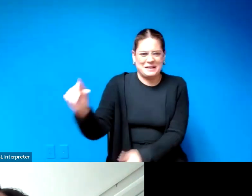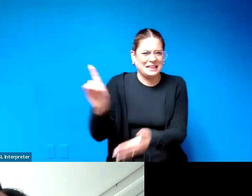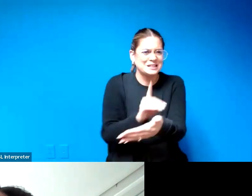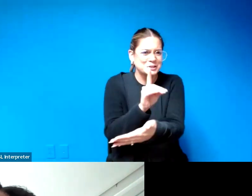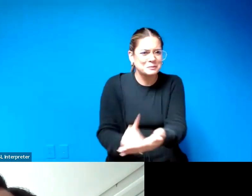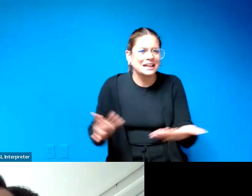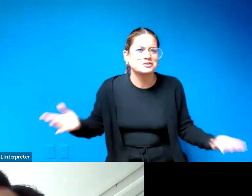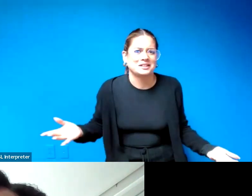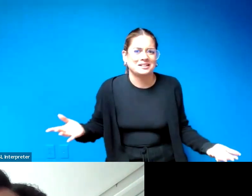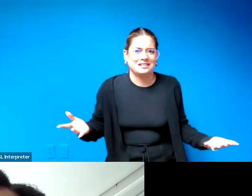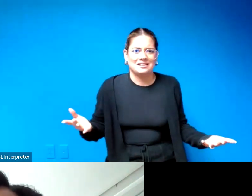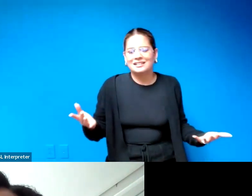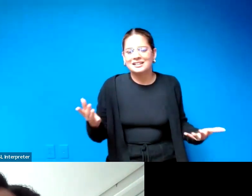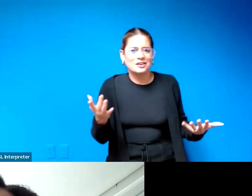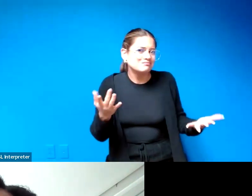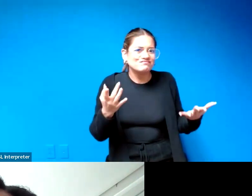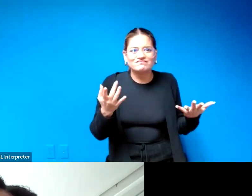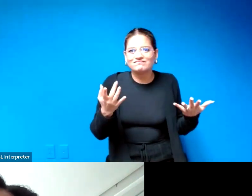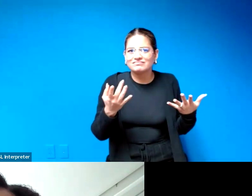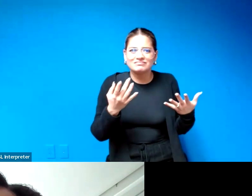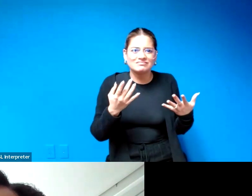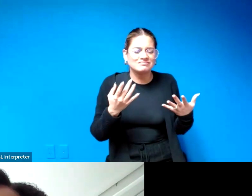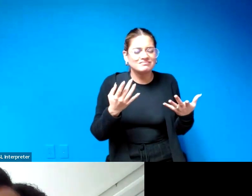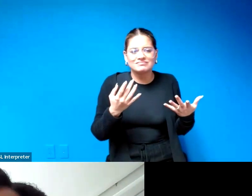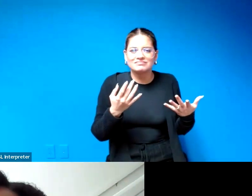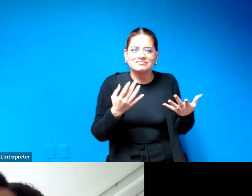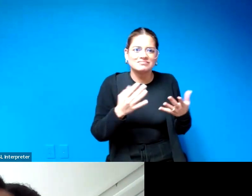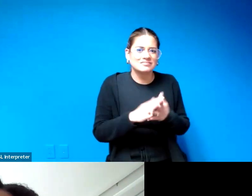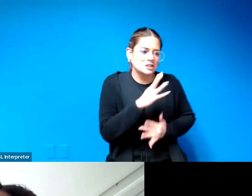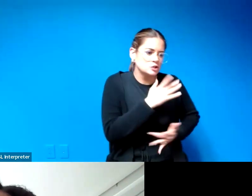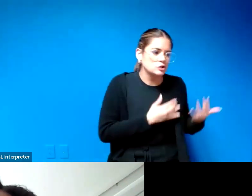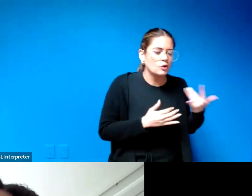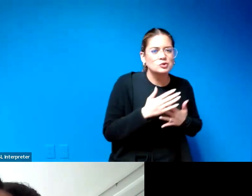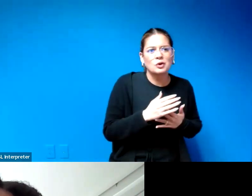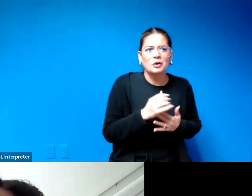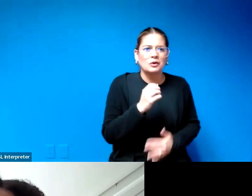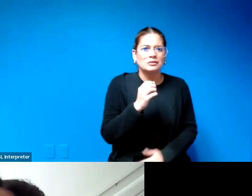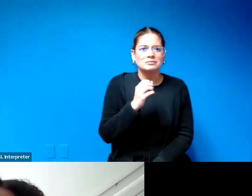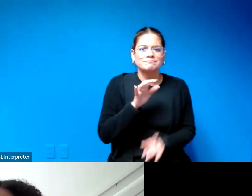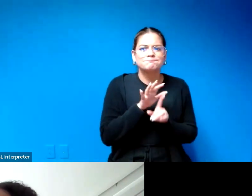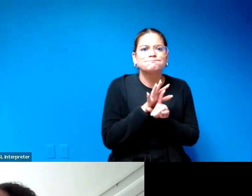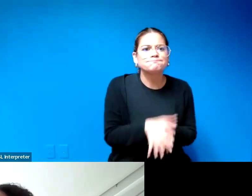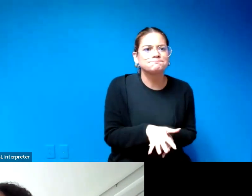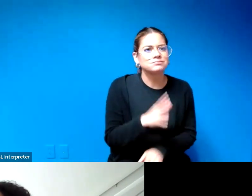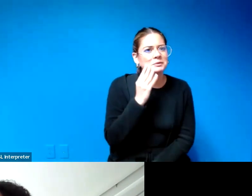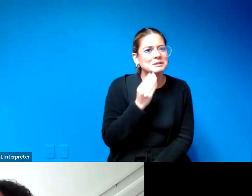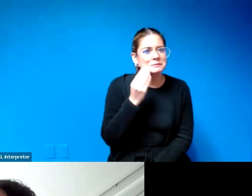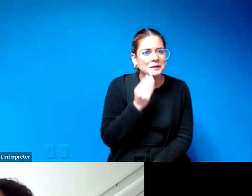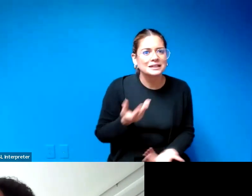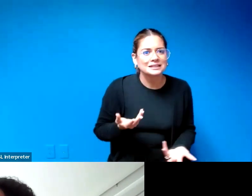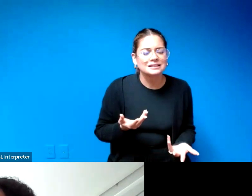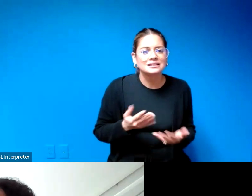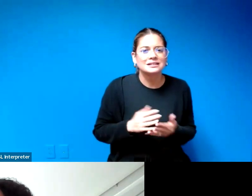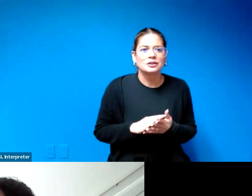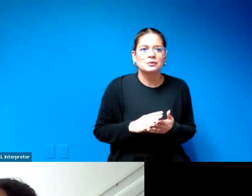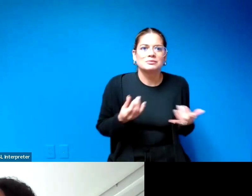that is kind of wrapped up in all of this social injustice and oppression that we experience. And so the